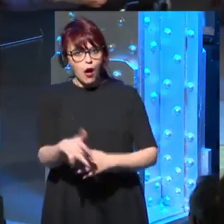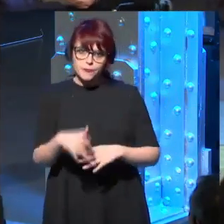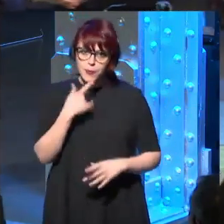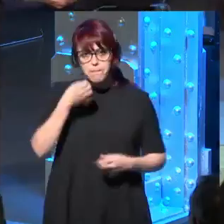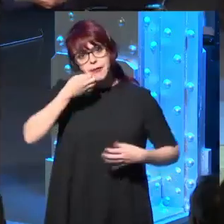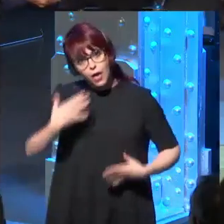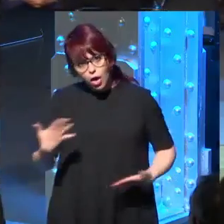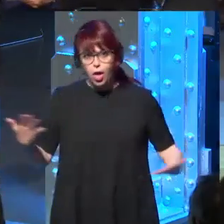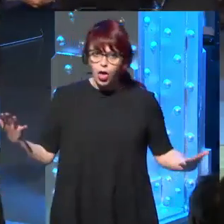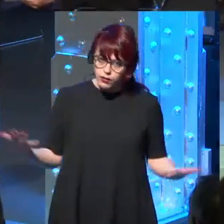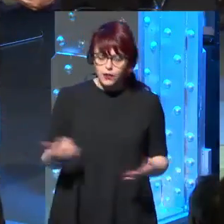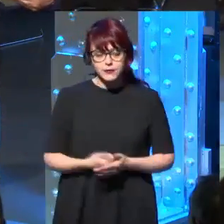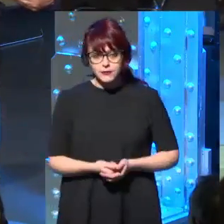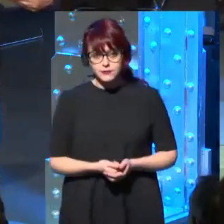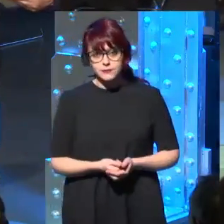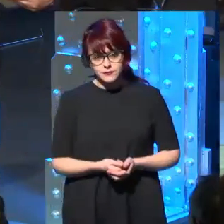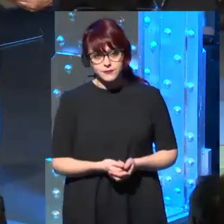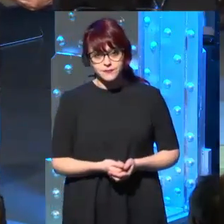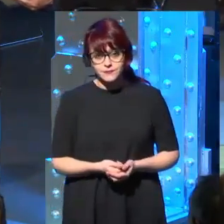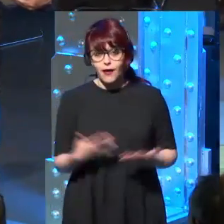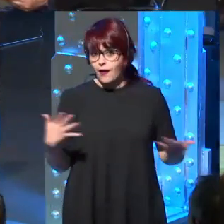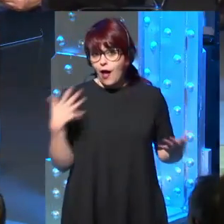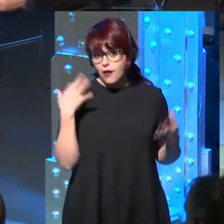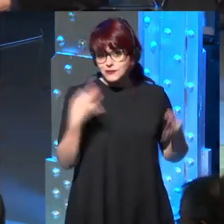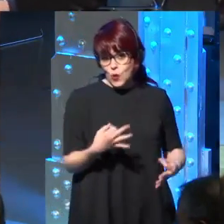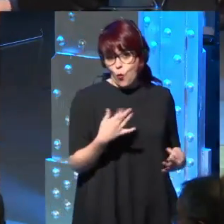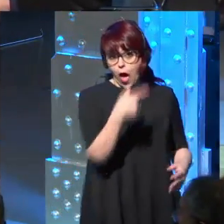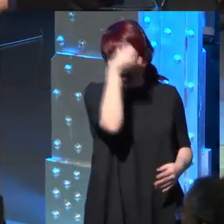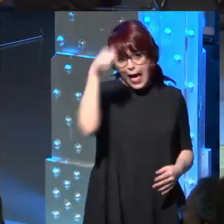That will come here. That will come here, don't worry.